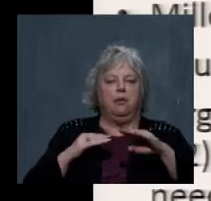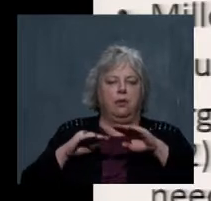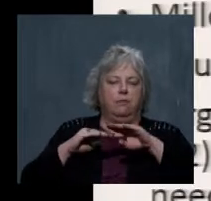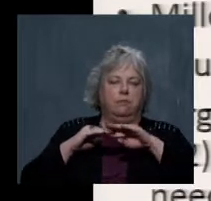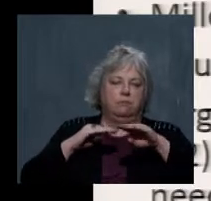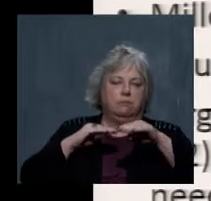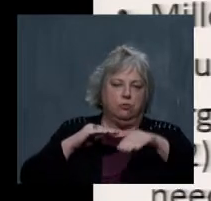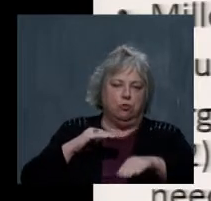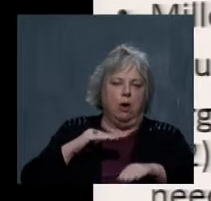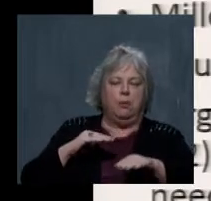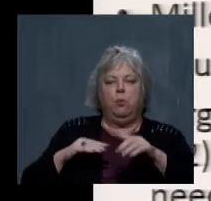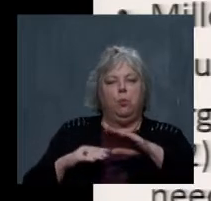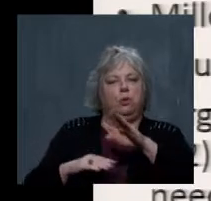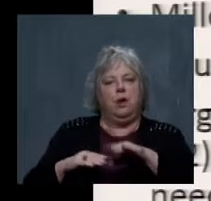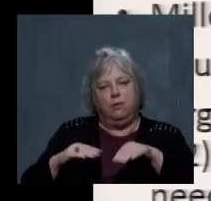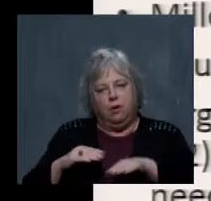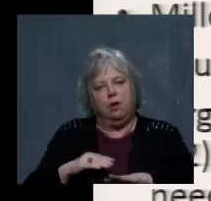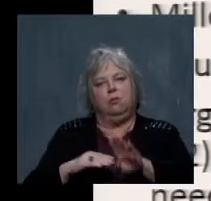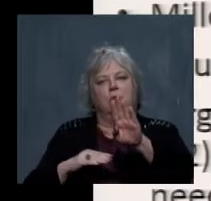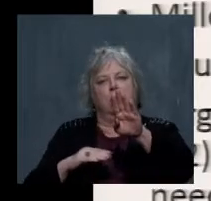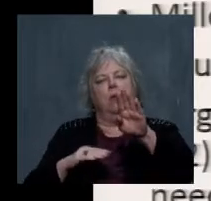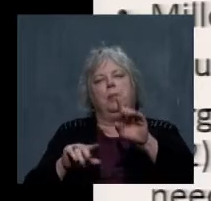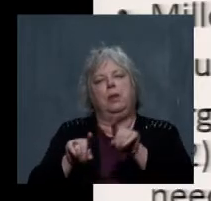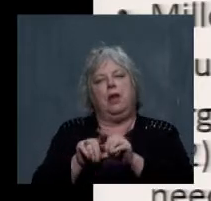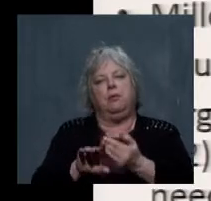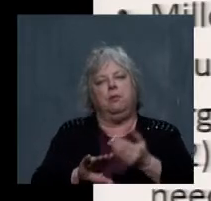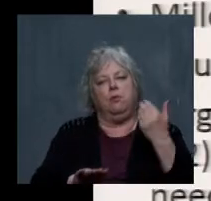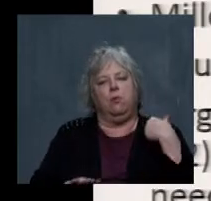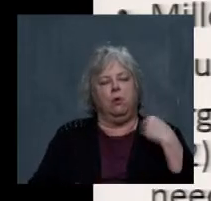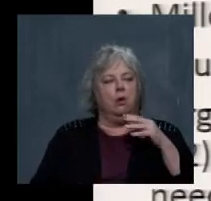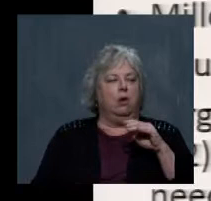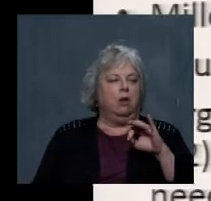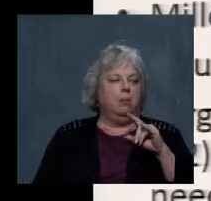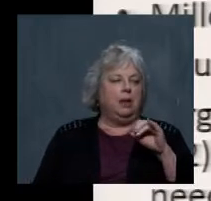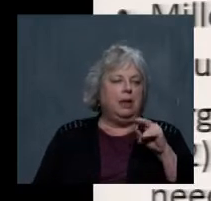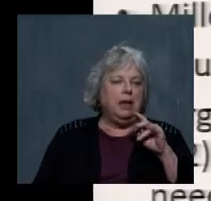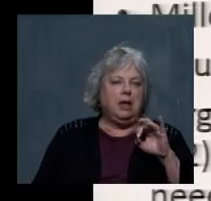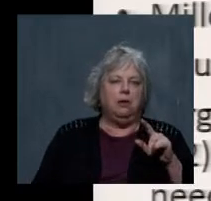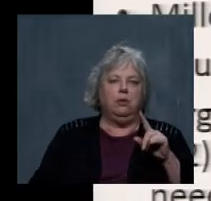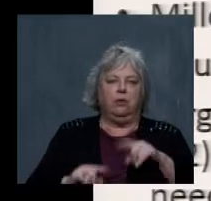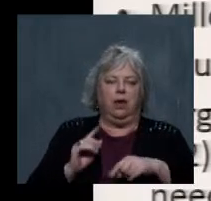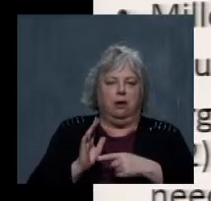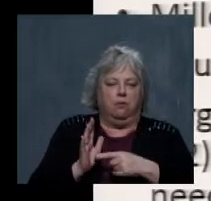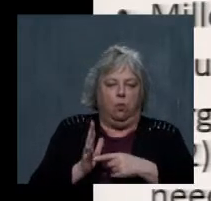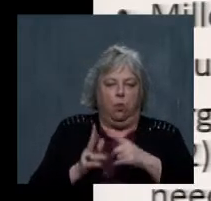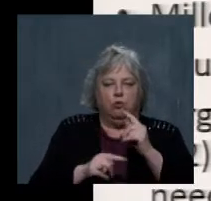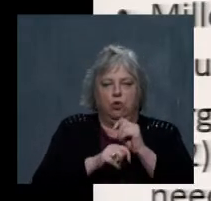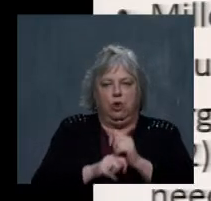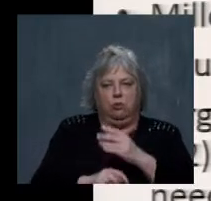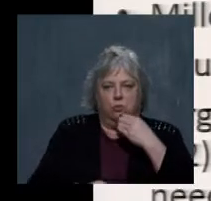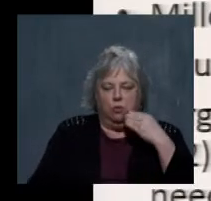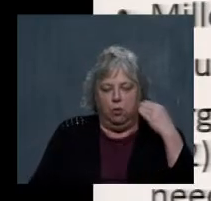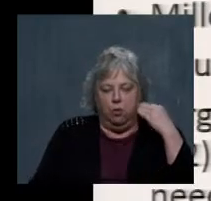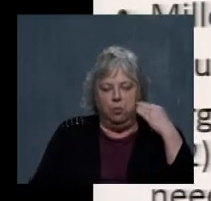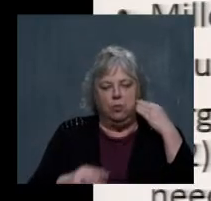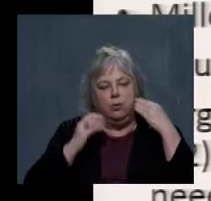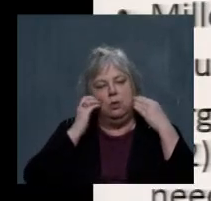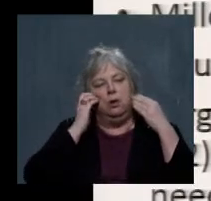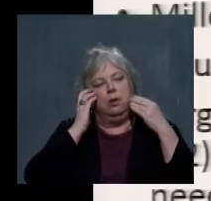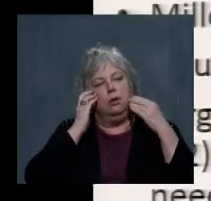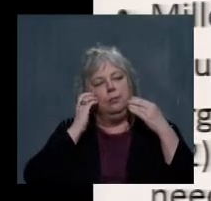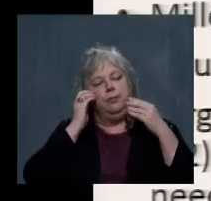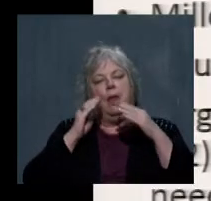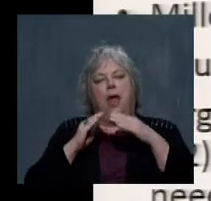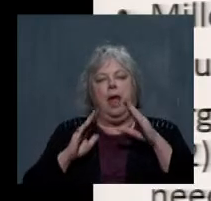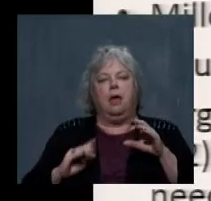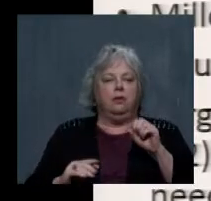the pre-recession levels. Millennials can less afford traditional homes. Housing starts are anemic, though I'm